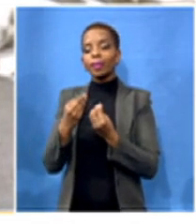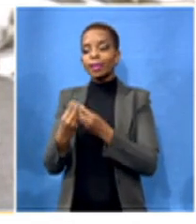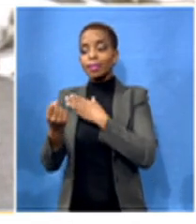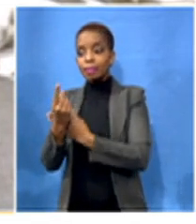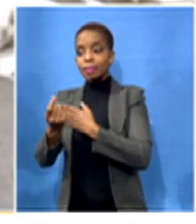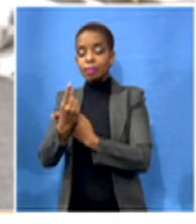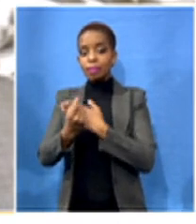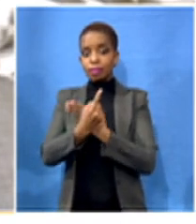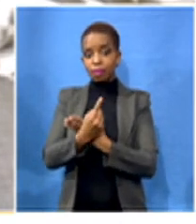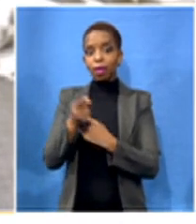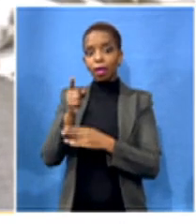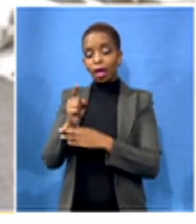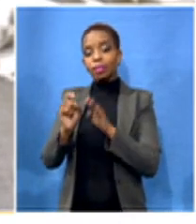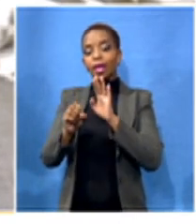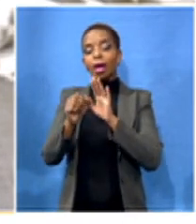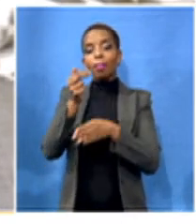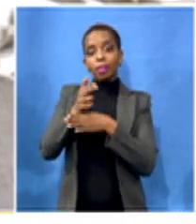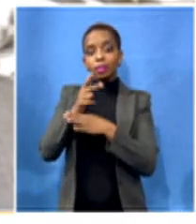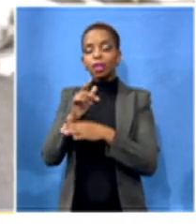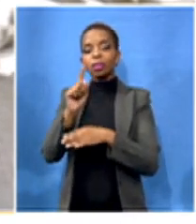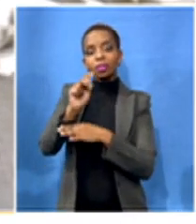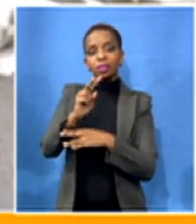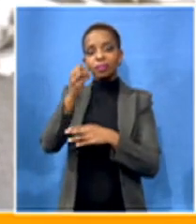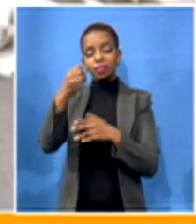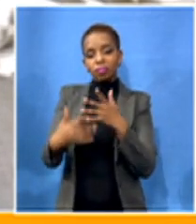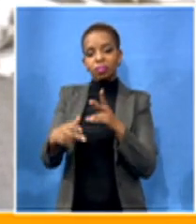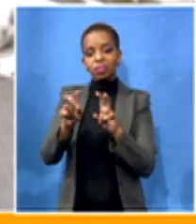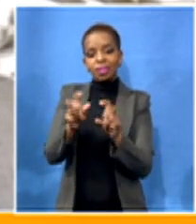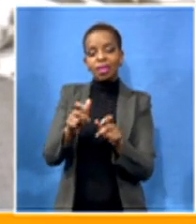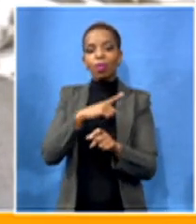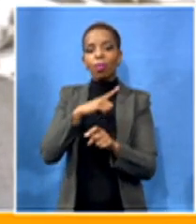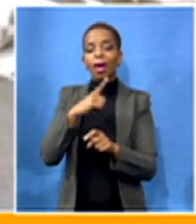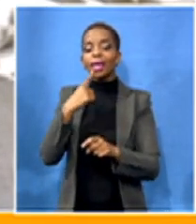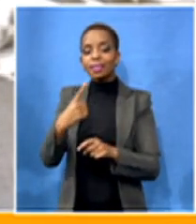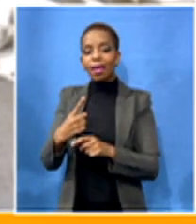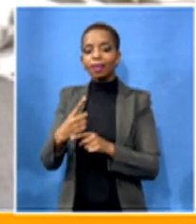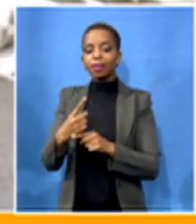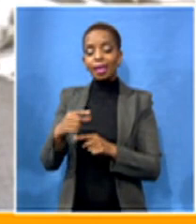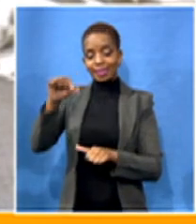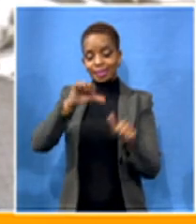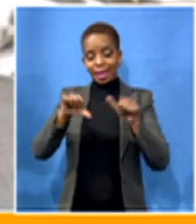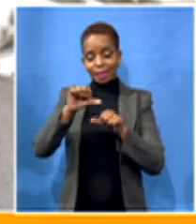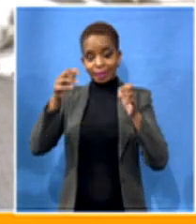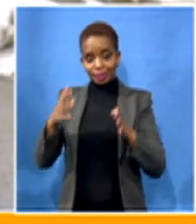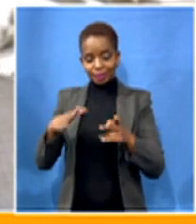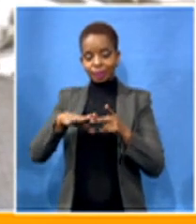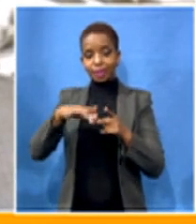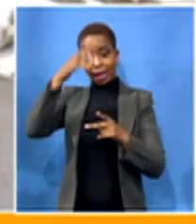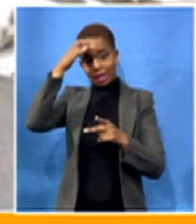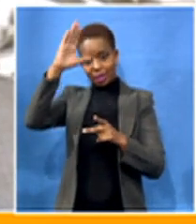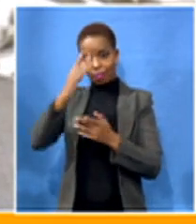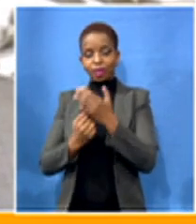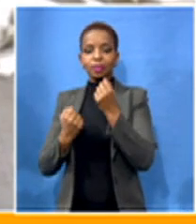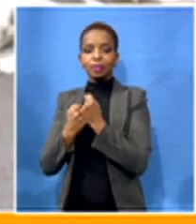media interview, which really did irk government and rally some of the country's foremost scientists and academics behind her. Talk to us about